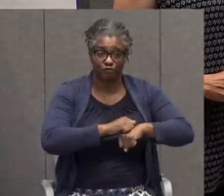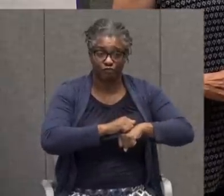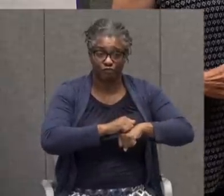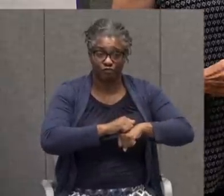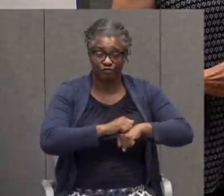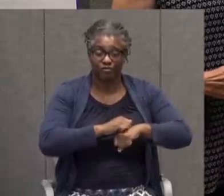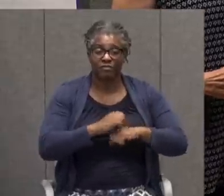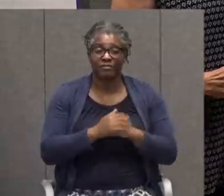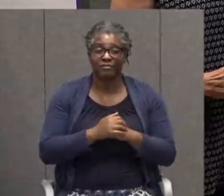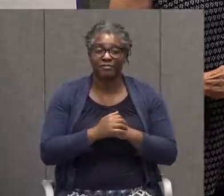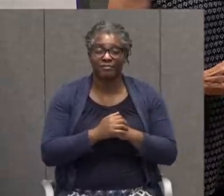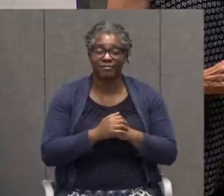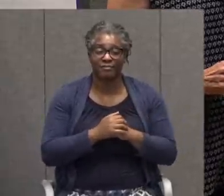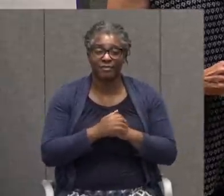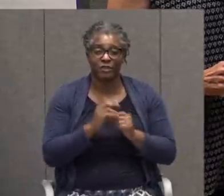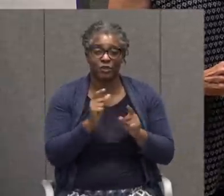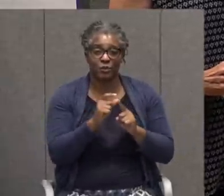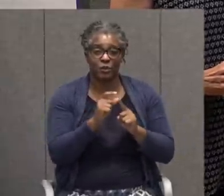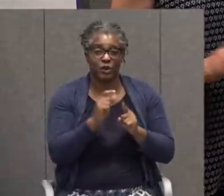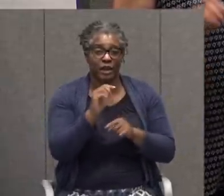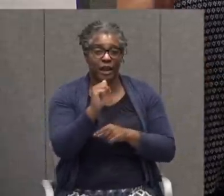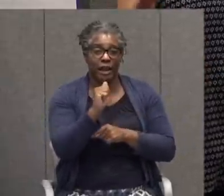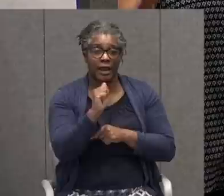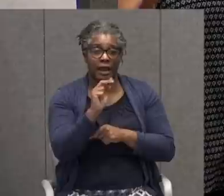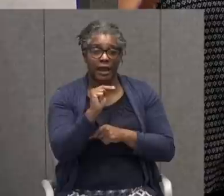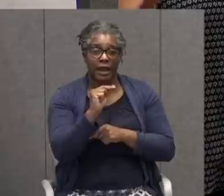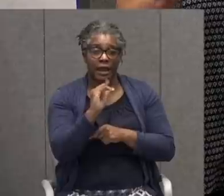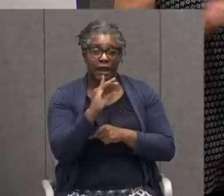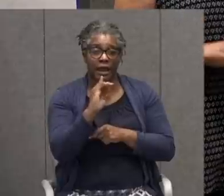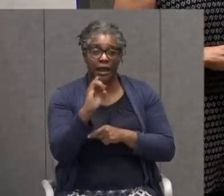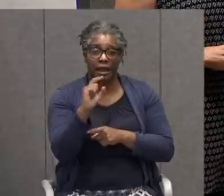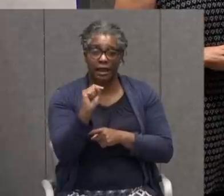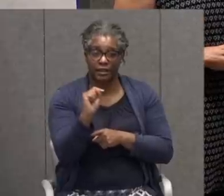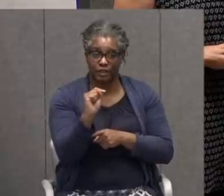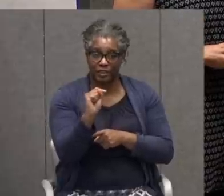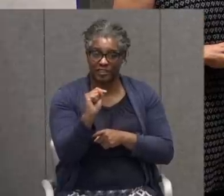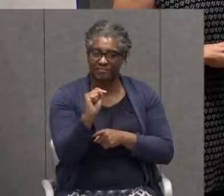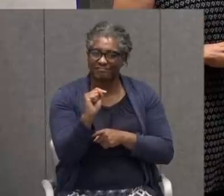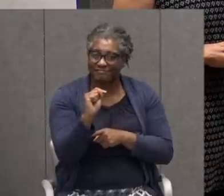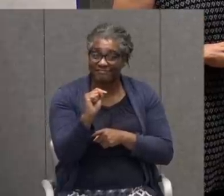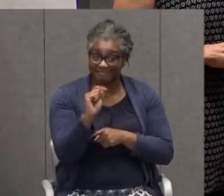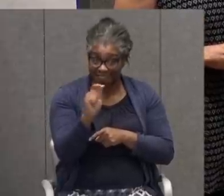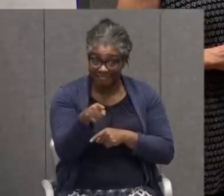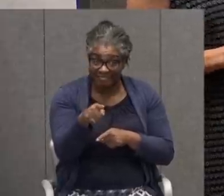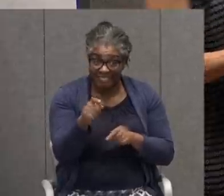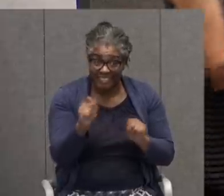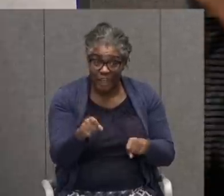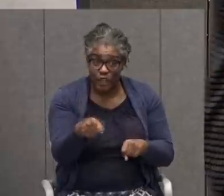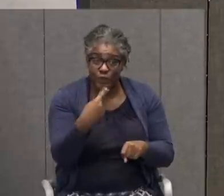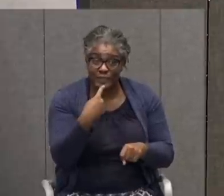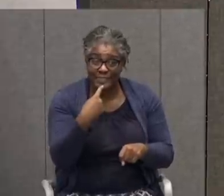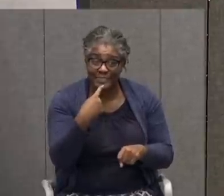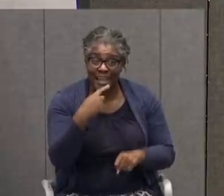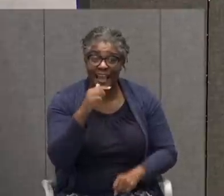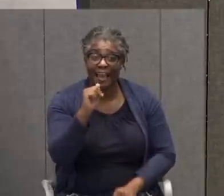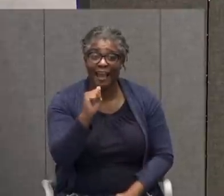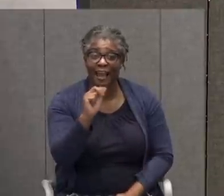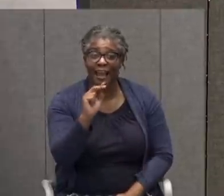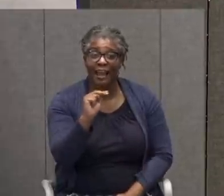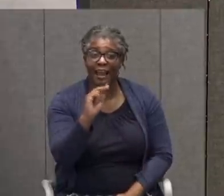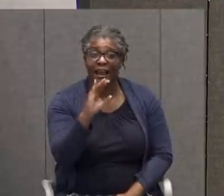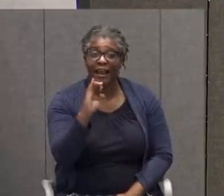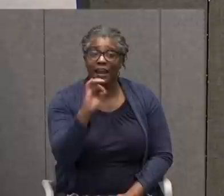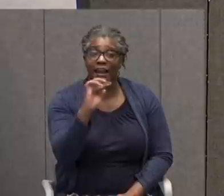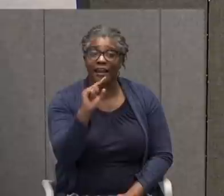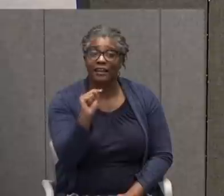Here's a word. What does that word mean? Can you say it into your TV? Ancient. Look at that ending, how